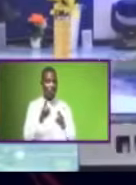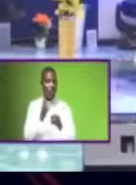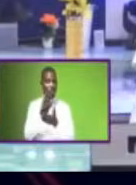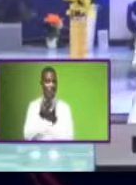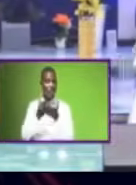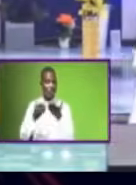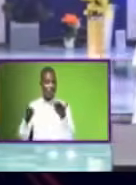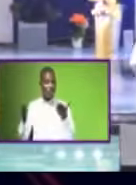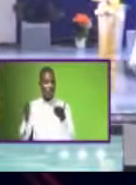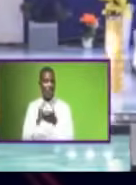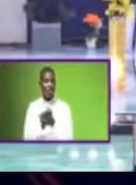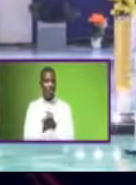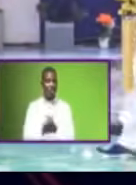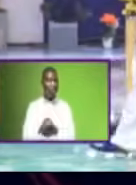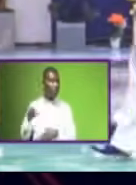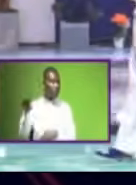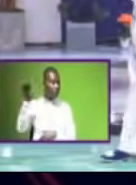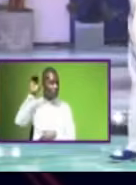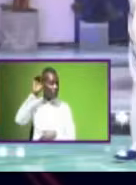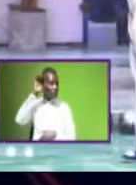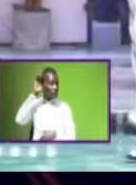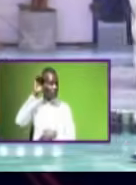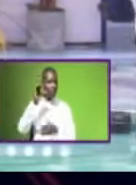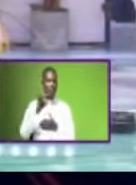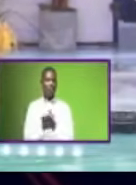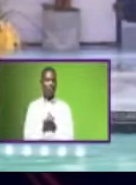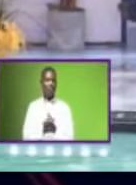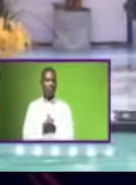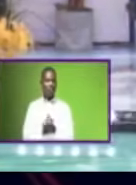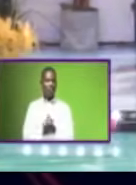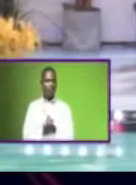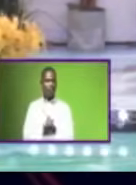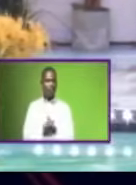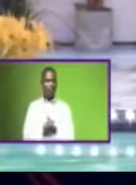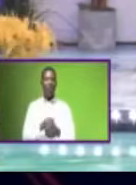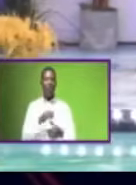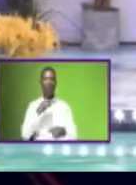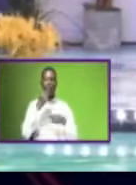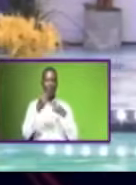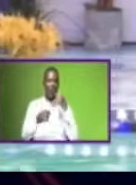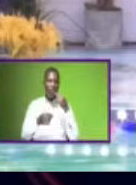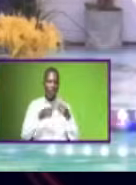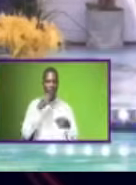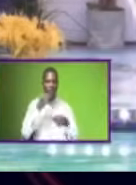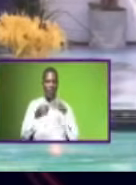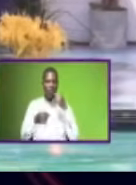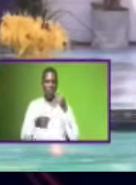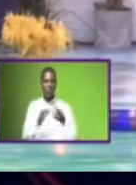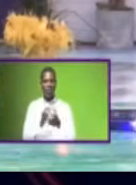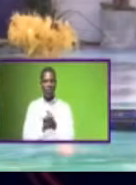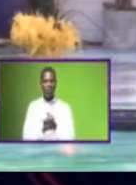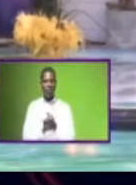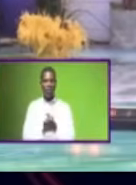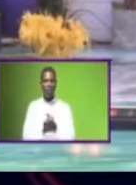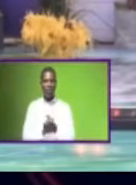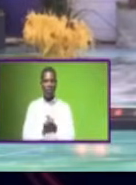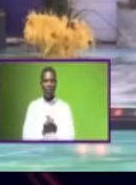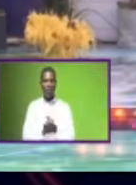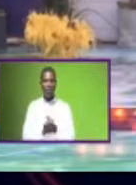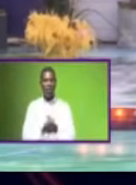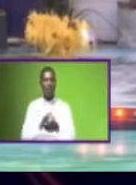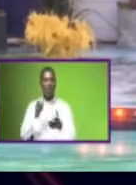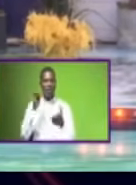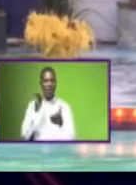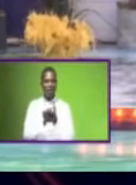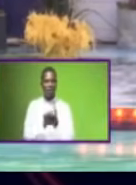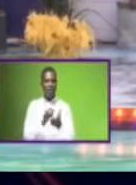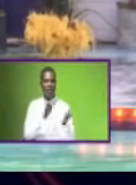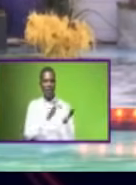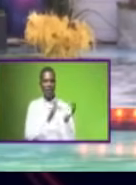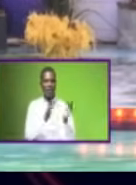also partook in it. They heard all this stuff. And they speak about one way Jesus,